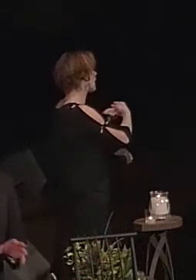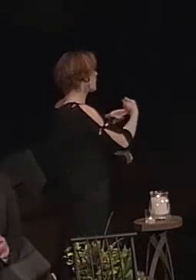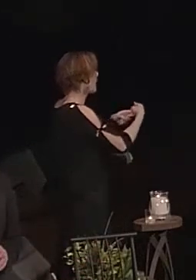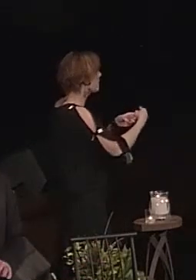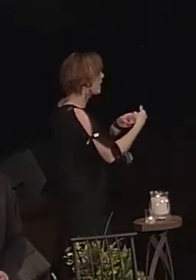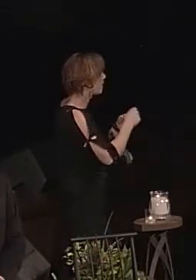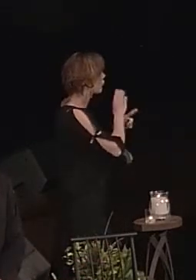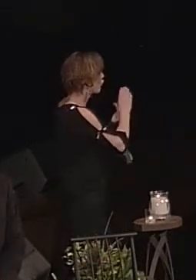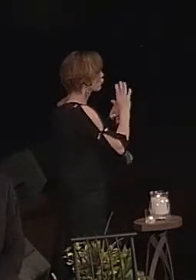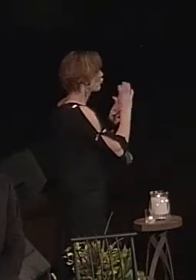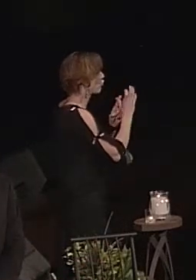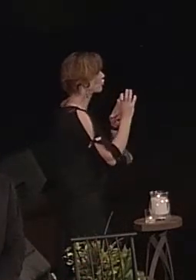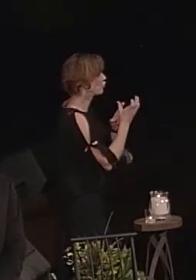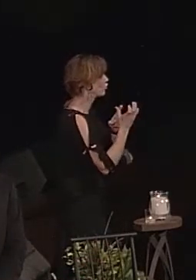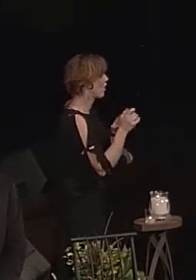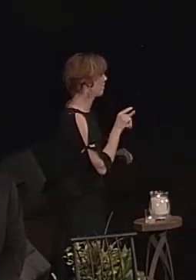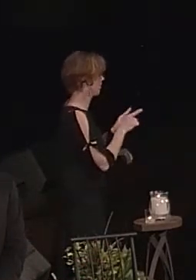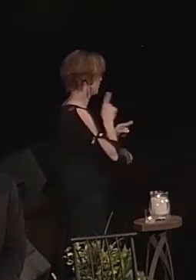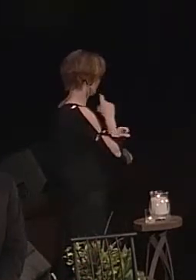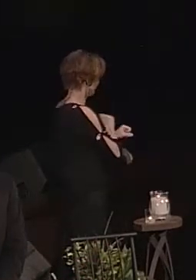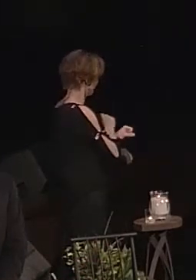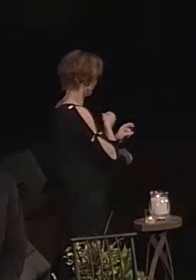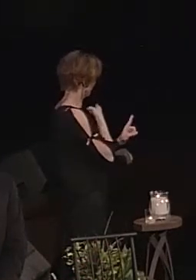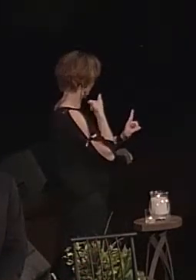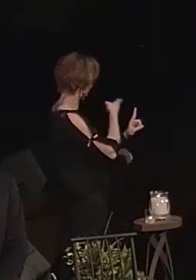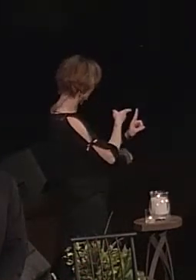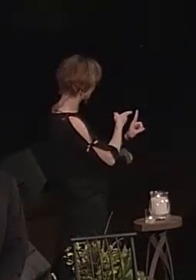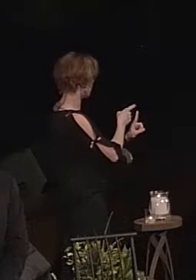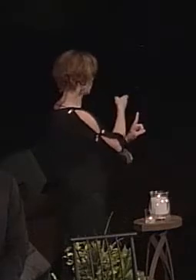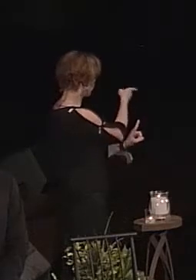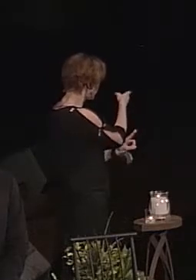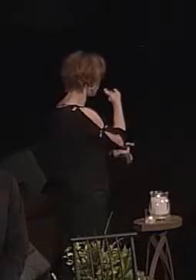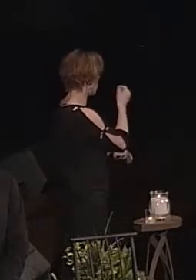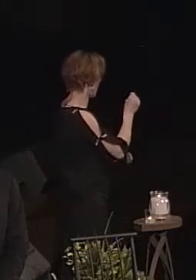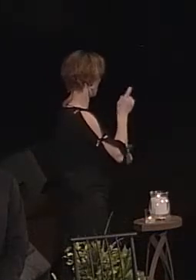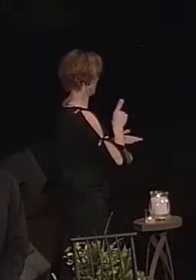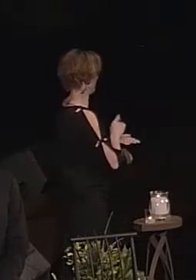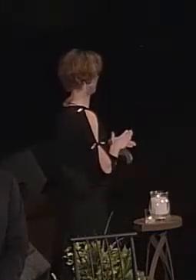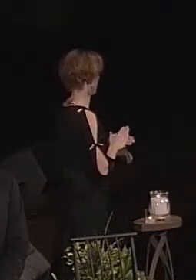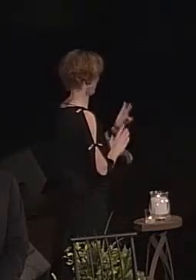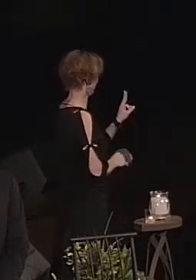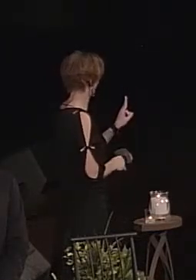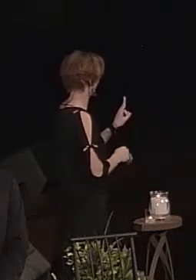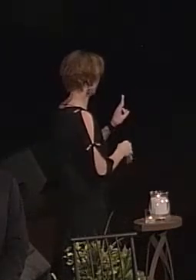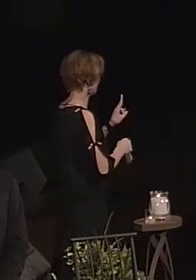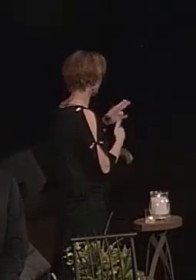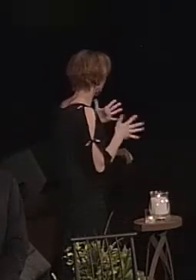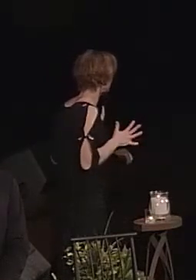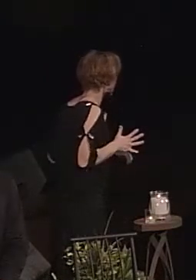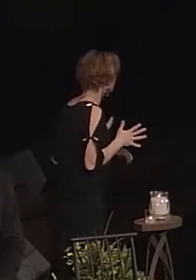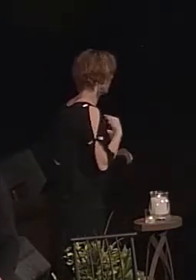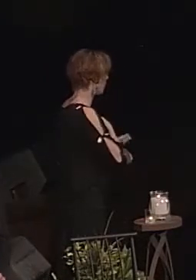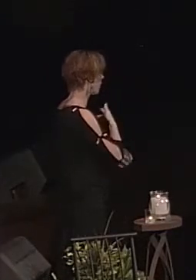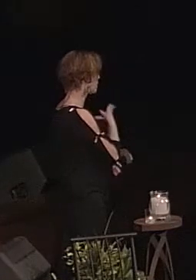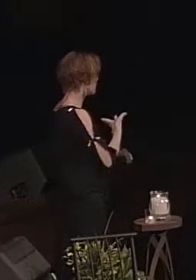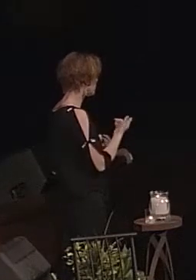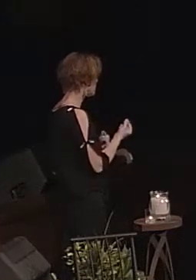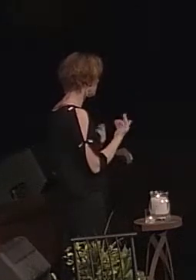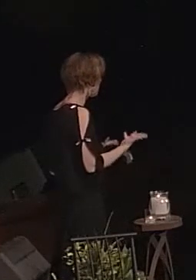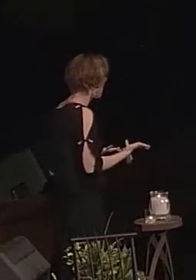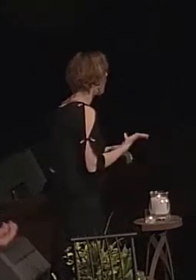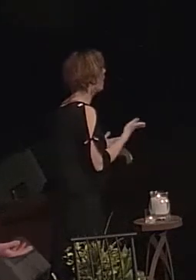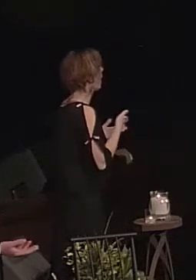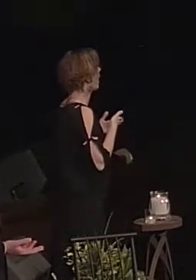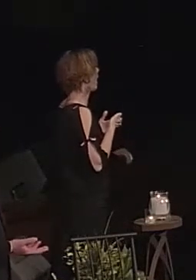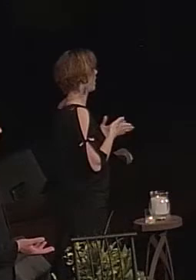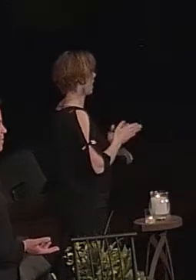people call it, but it really comes down to you and the divine. And what do we have the tendency to do in life? Is we let things